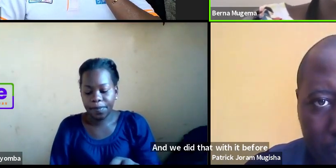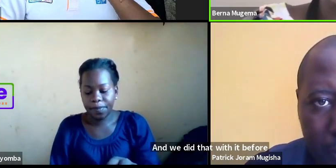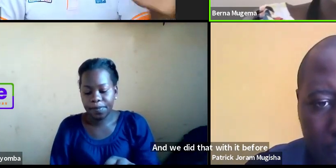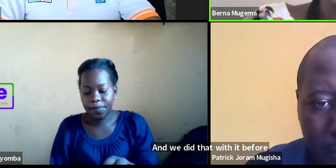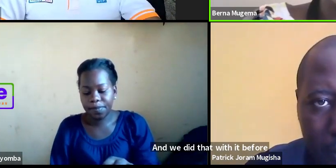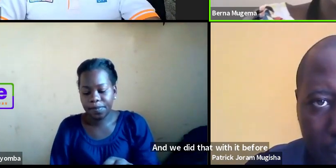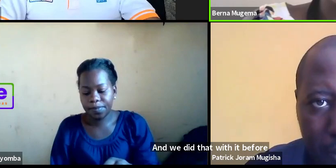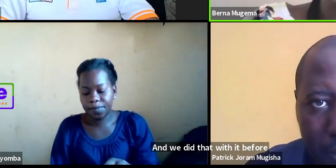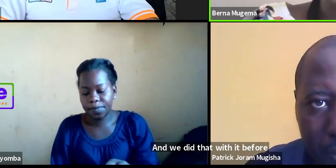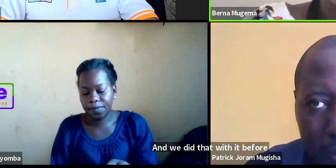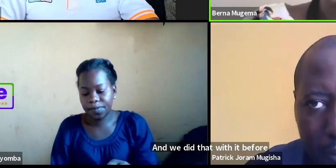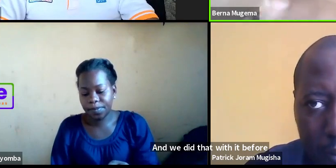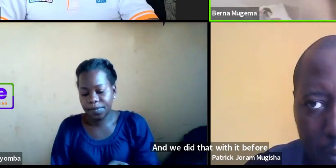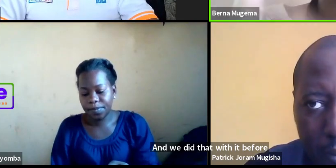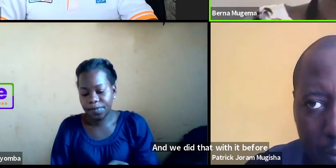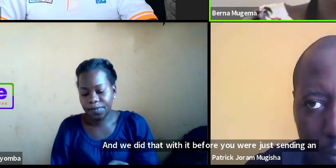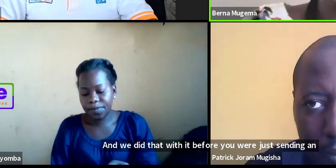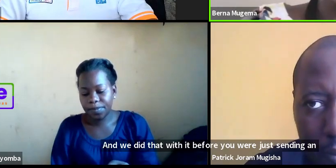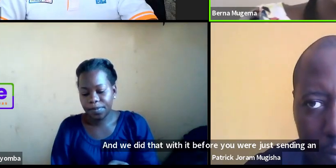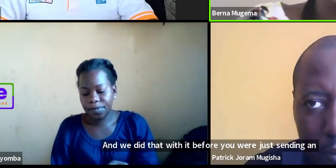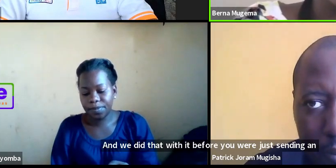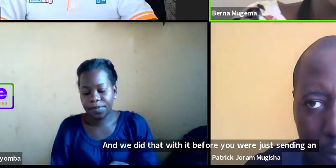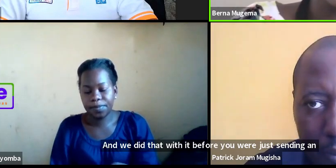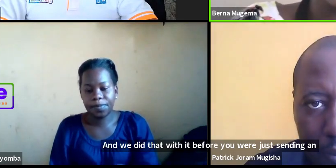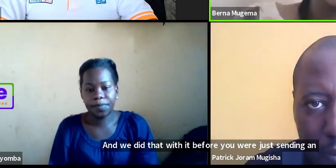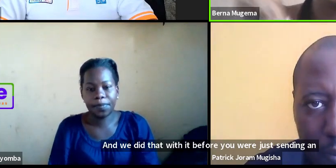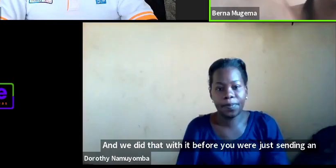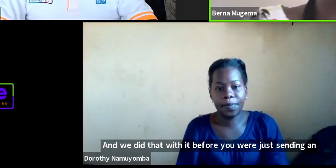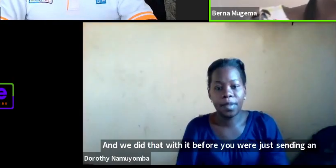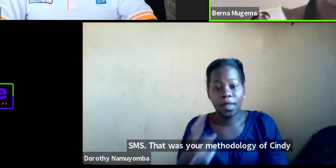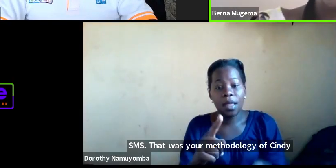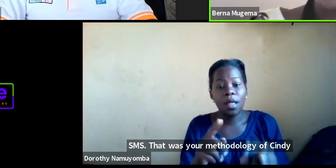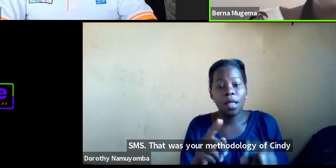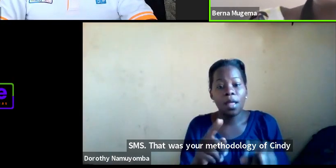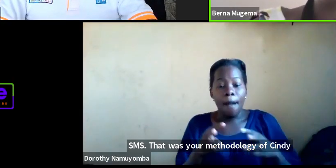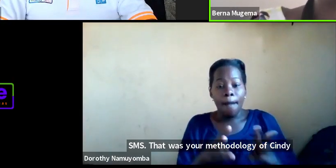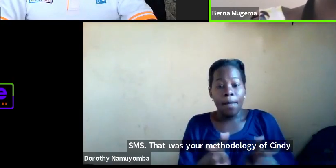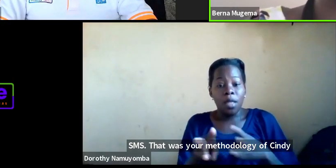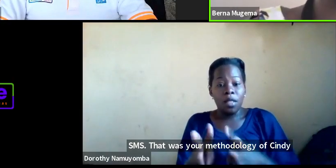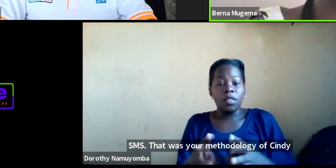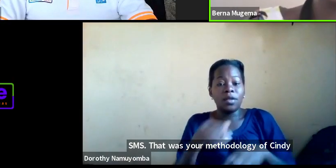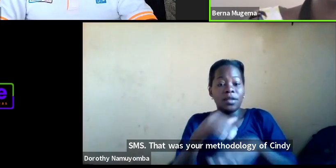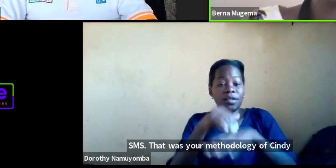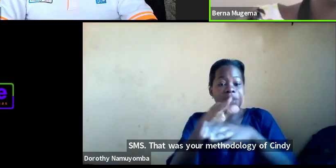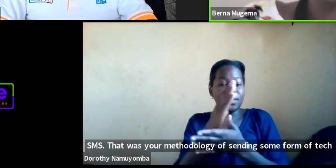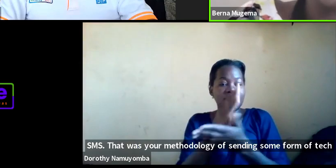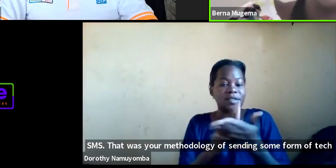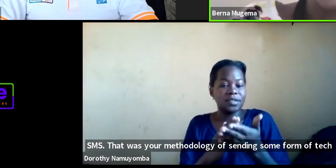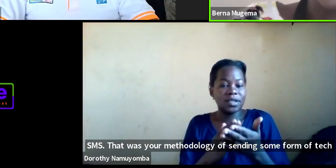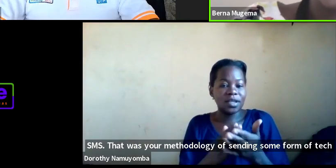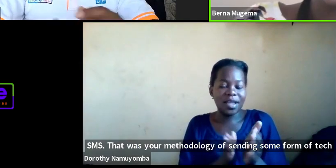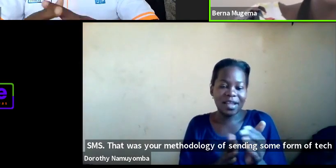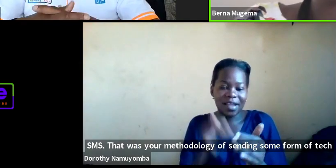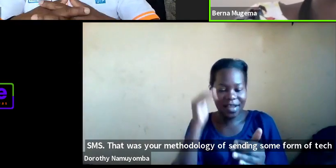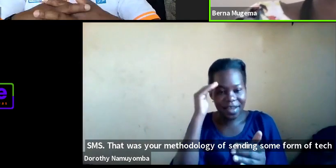were just sending an SMS, that was your methodology of sending some form of text over your